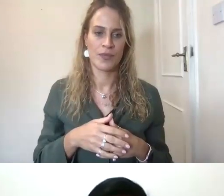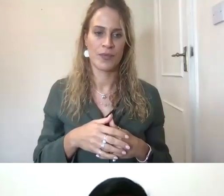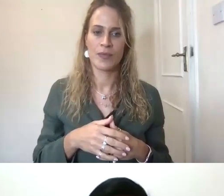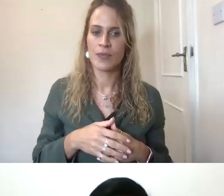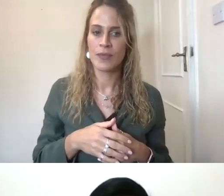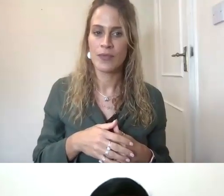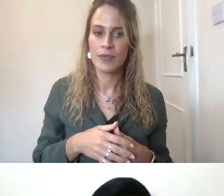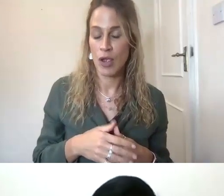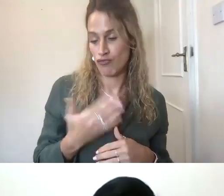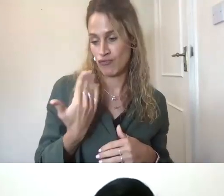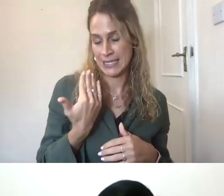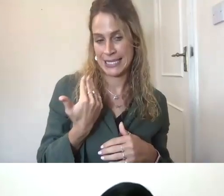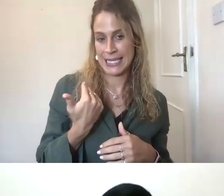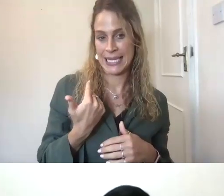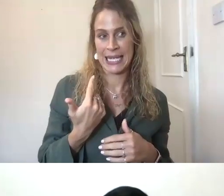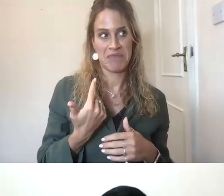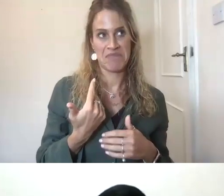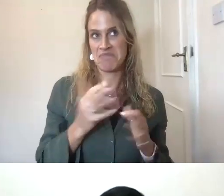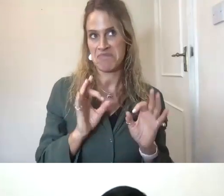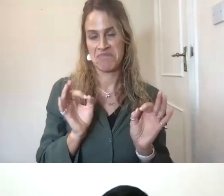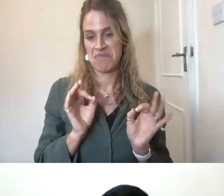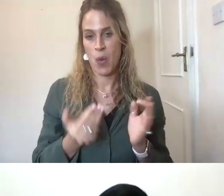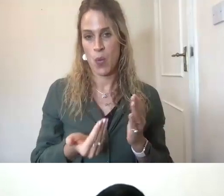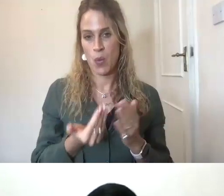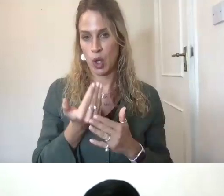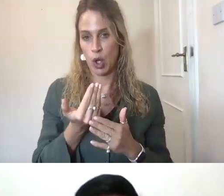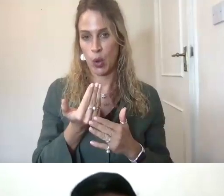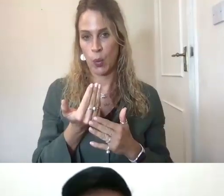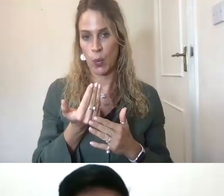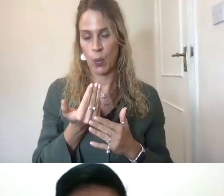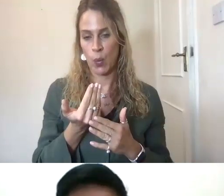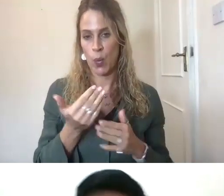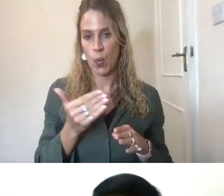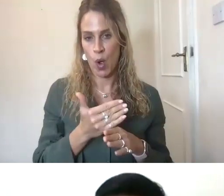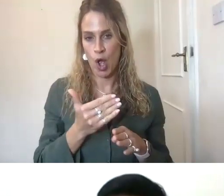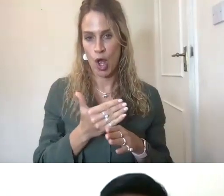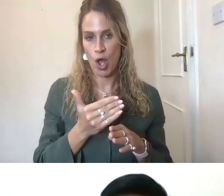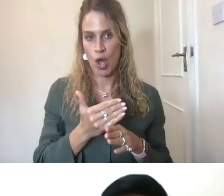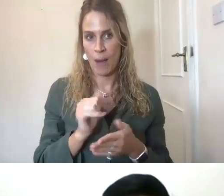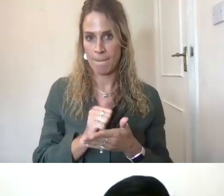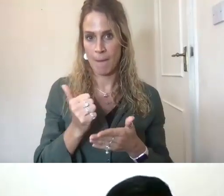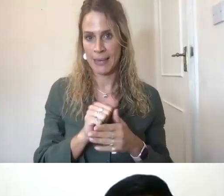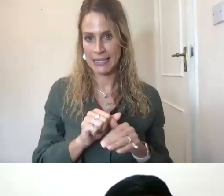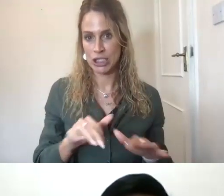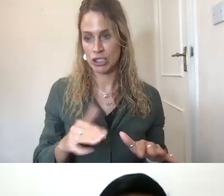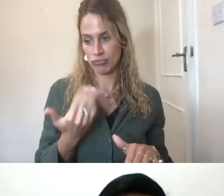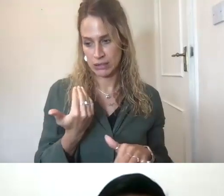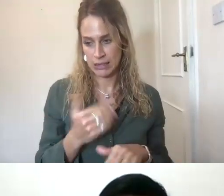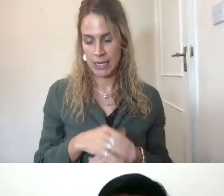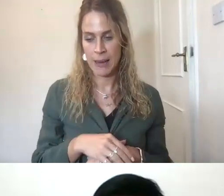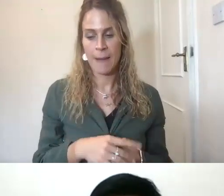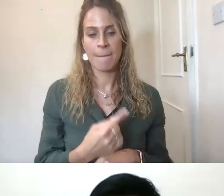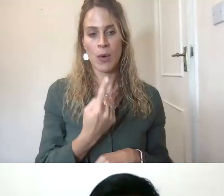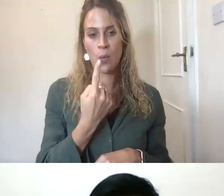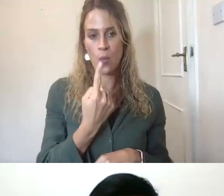I mean, recently there hasn't been, like she hasn't published, much recently. But the one, there's